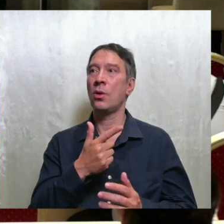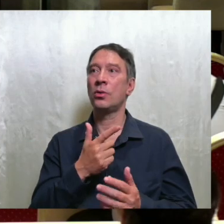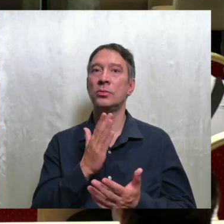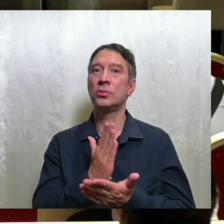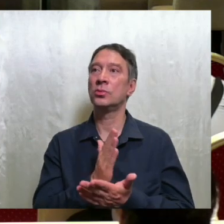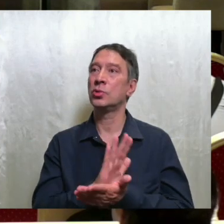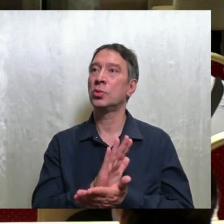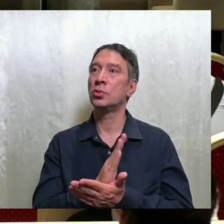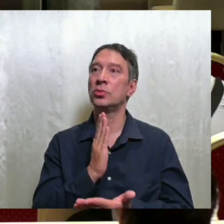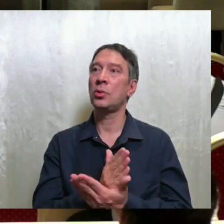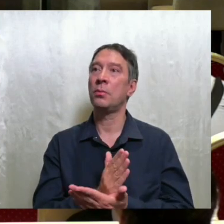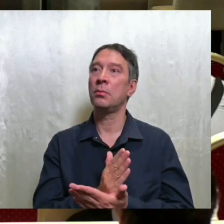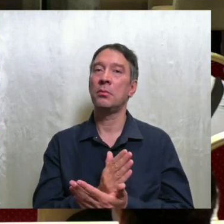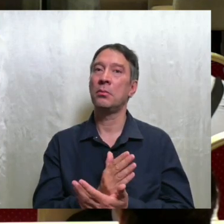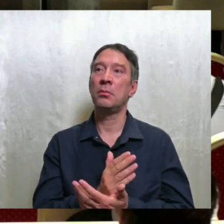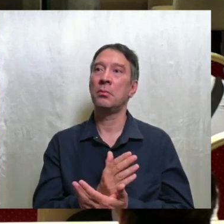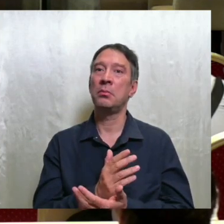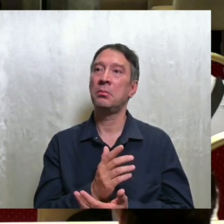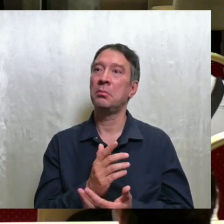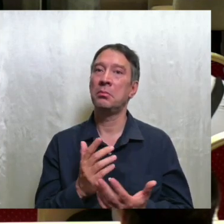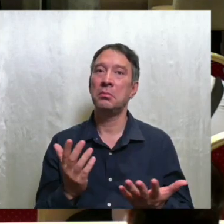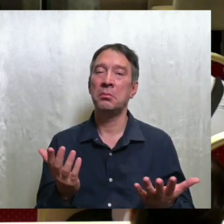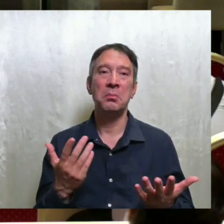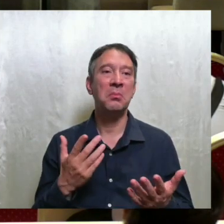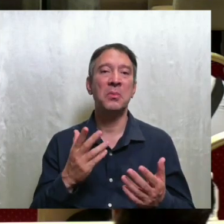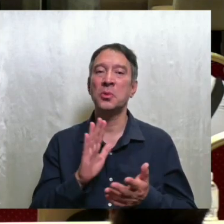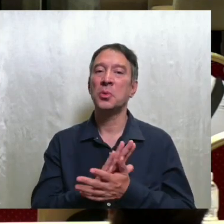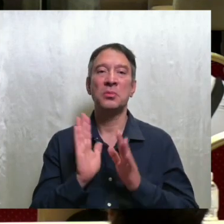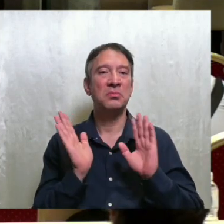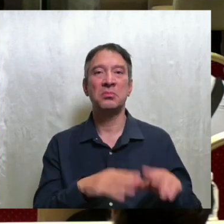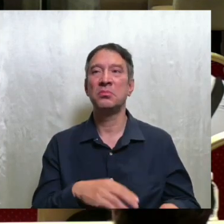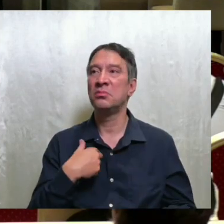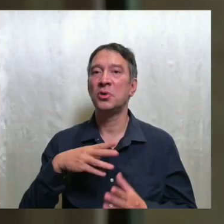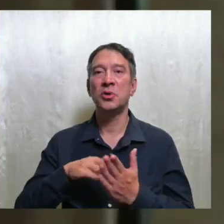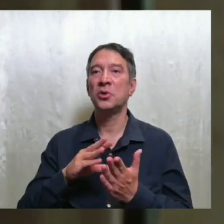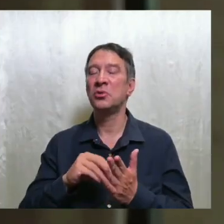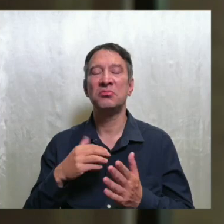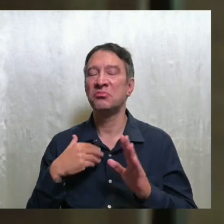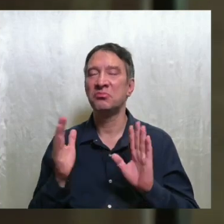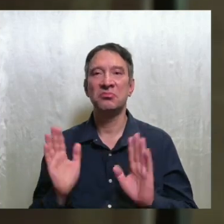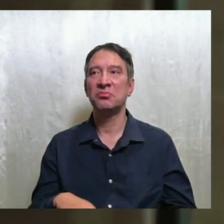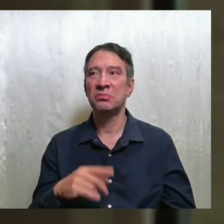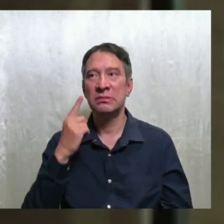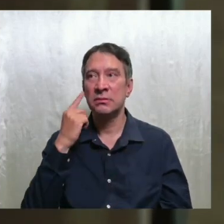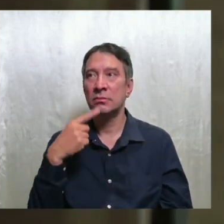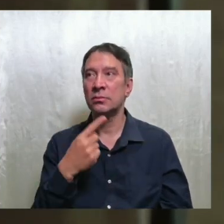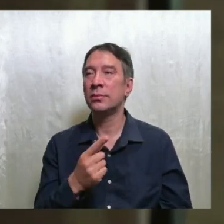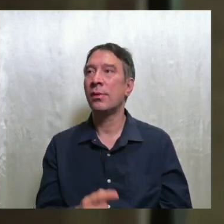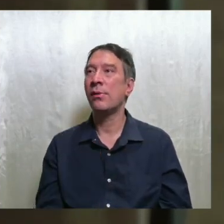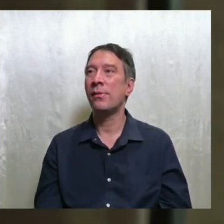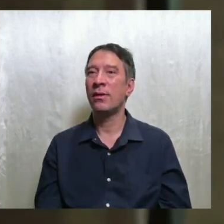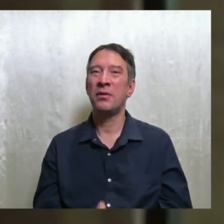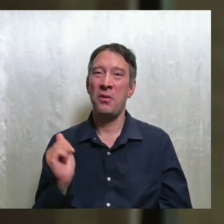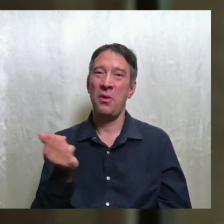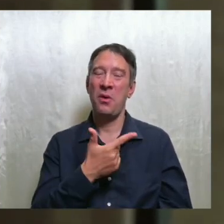No one. Okay, let me make sure that this is not because we are all sleepy because of lunch. Let me flip the question. How many of us are